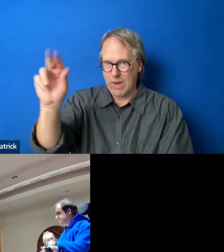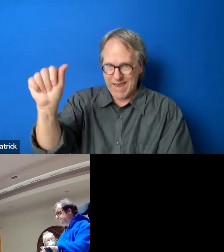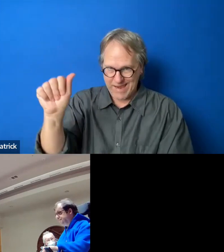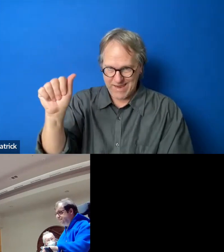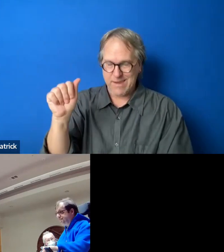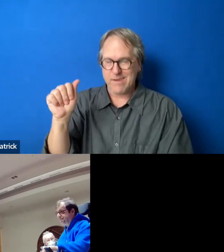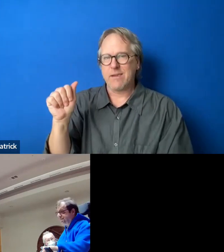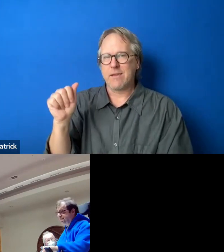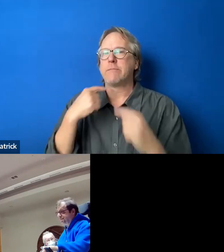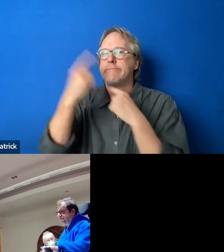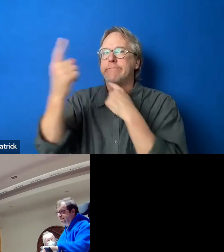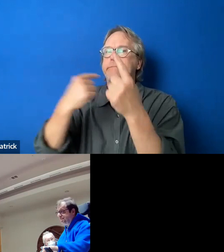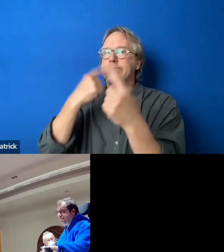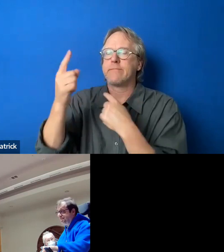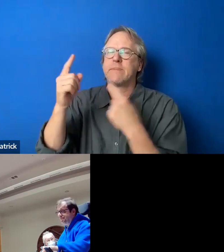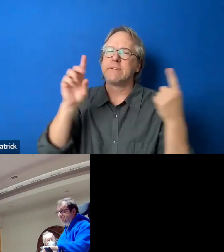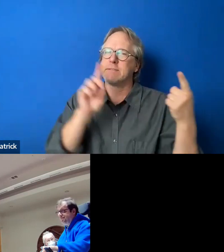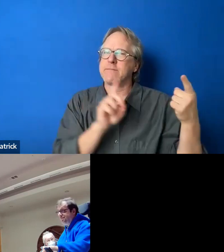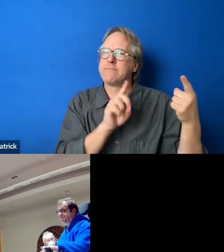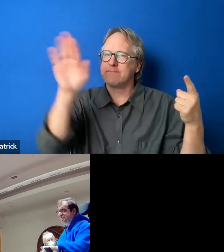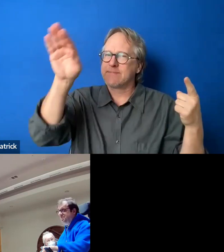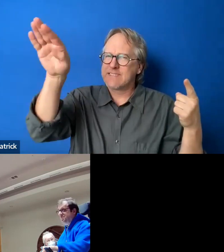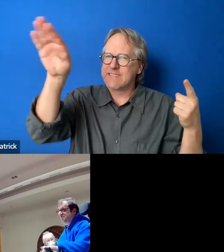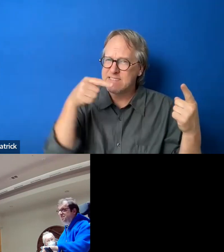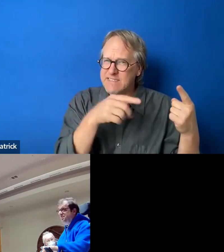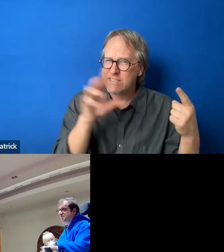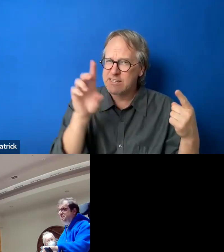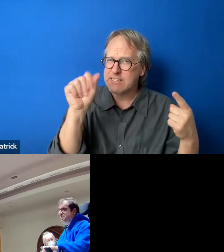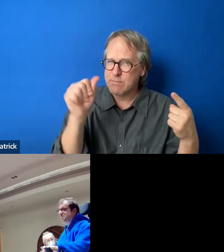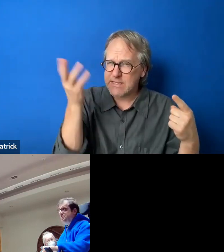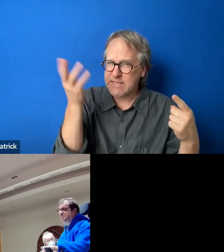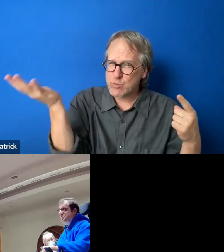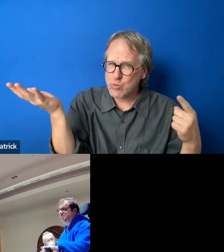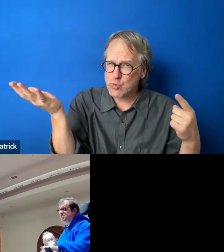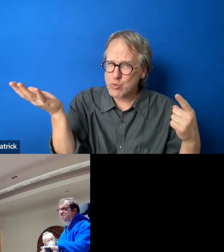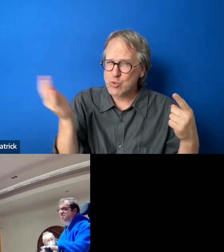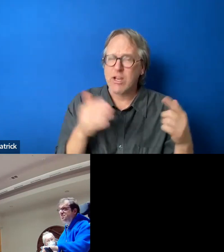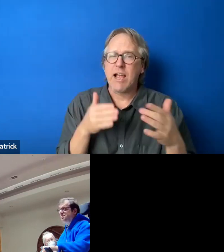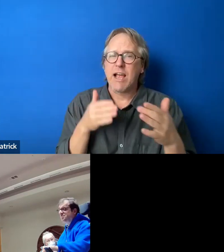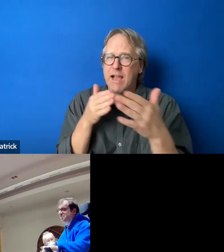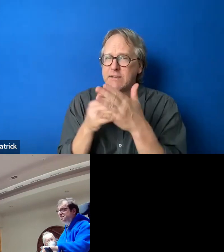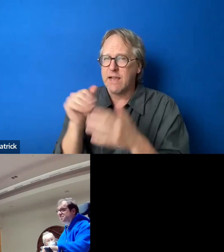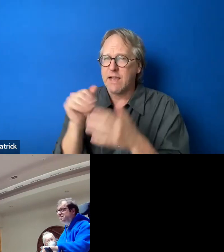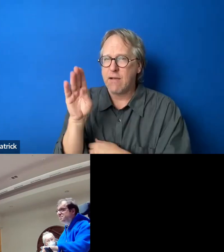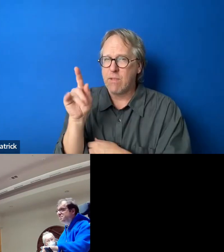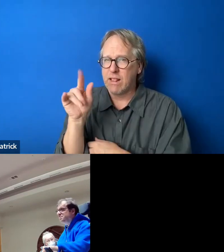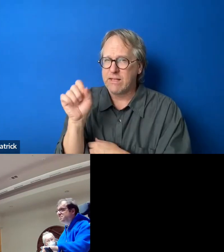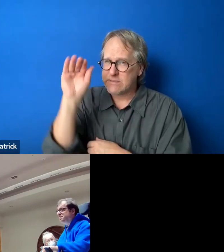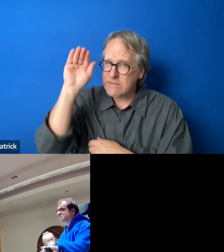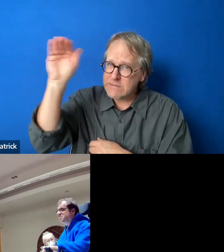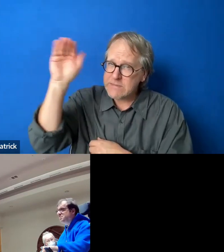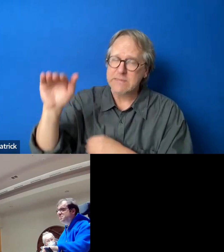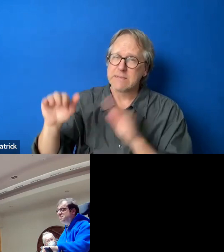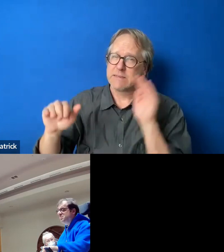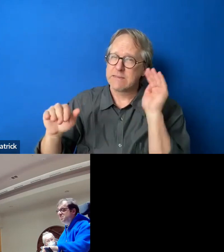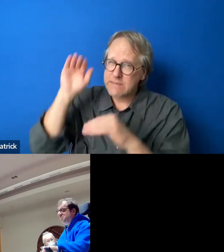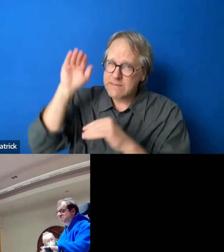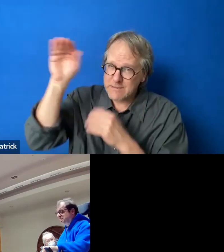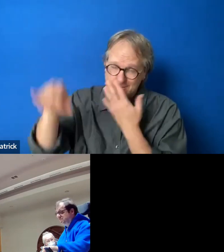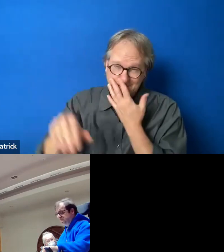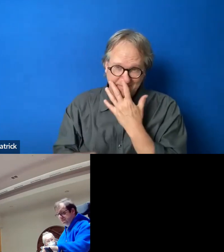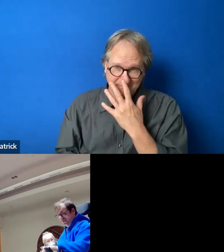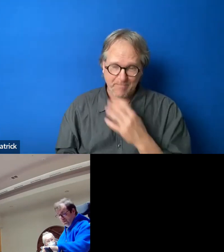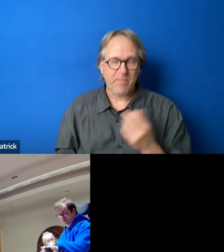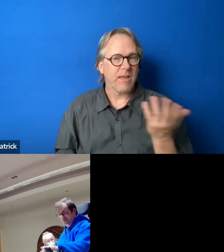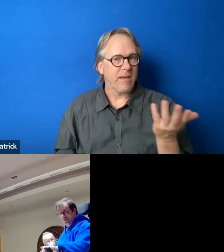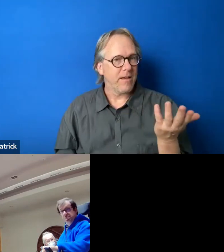talking about disability justice, talking about anti-ableism. And, you know, you drip,